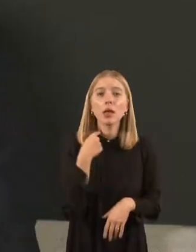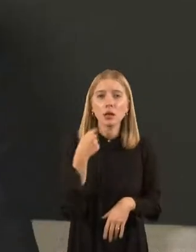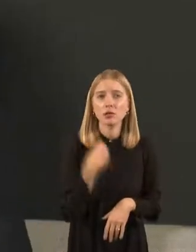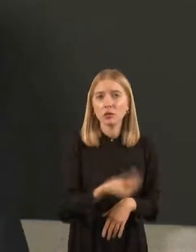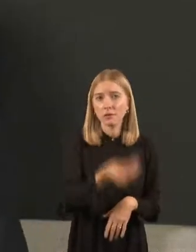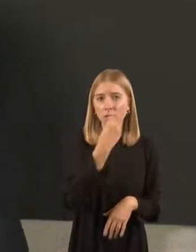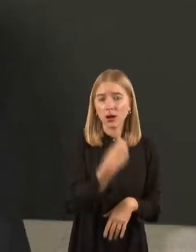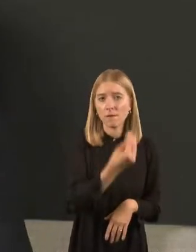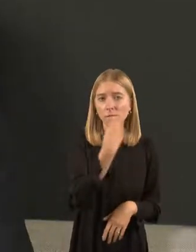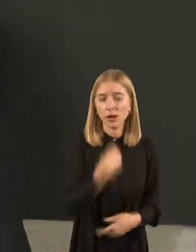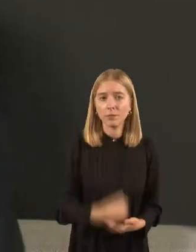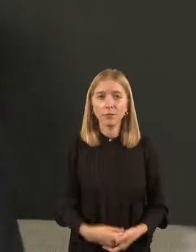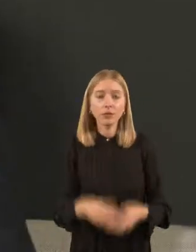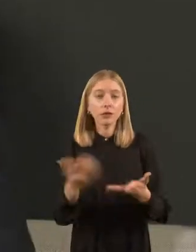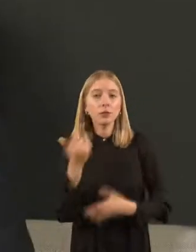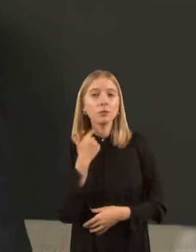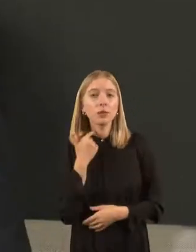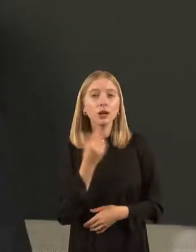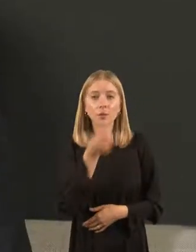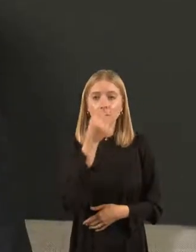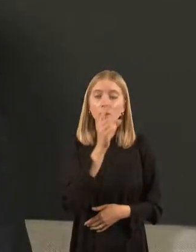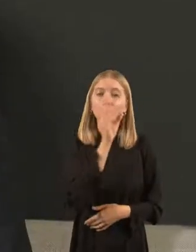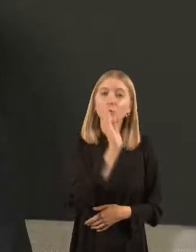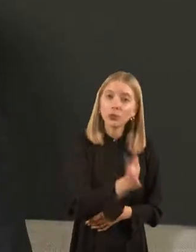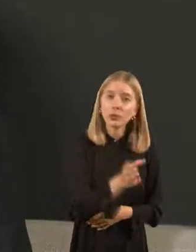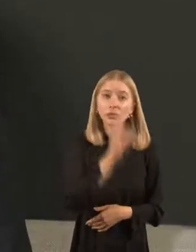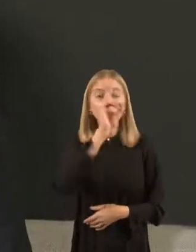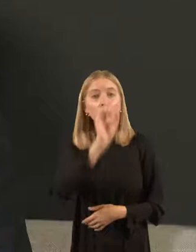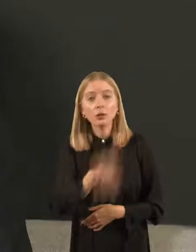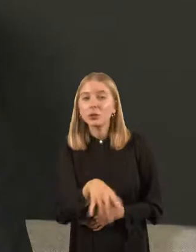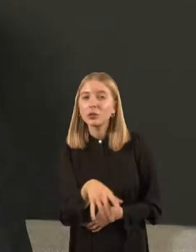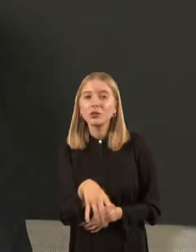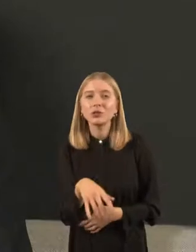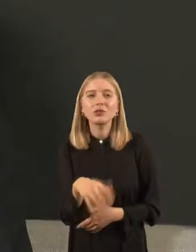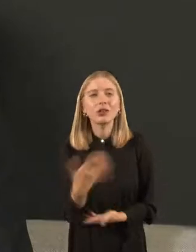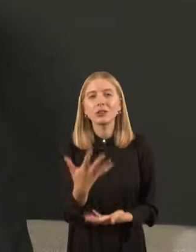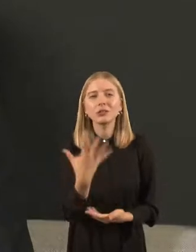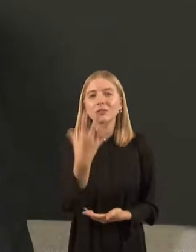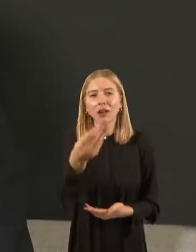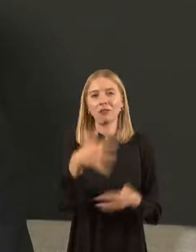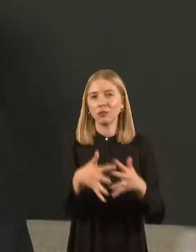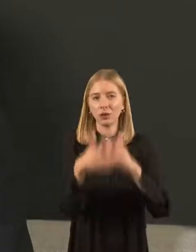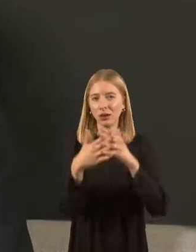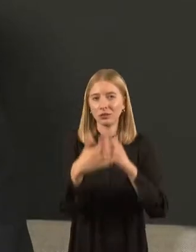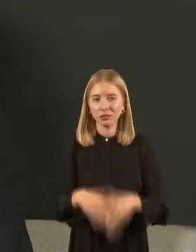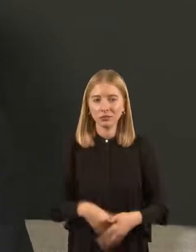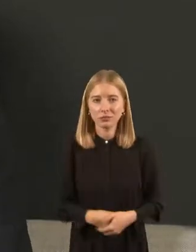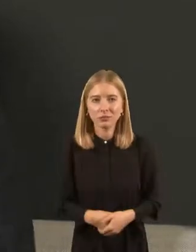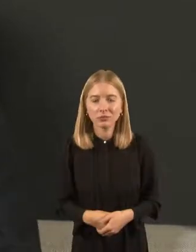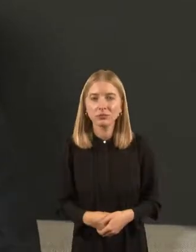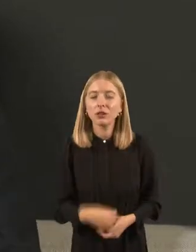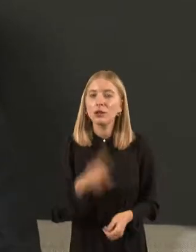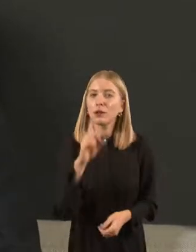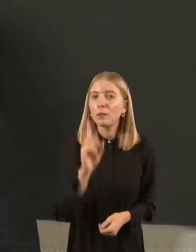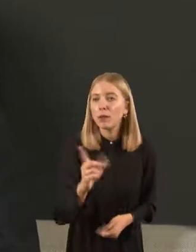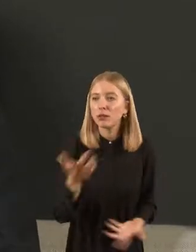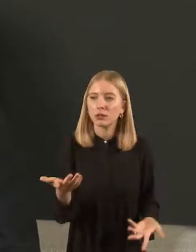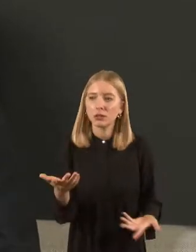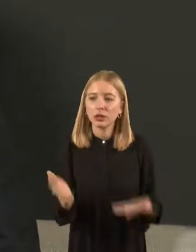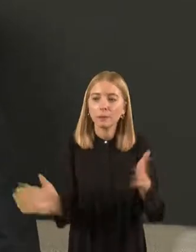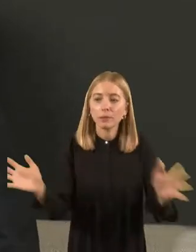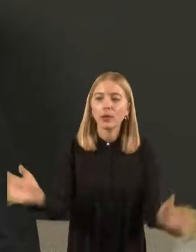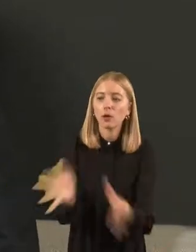Lithuania, is produced in Lithuania. So it doesn't matter whether we eat or we meet or we don't, it's a